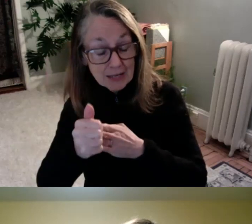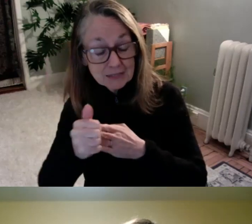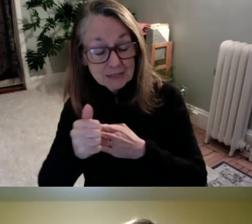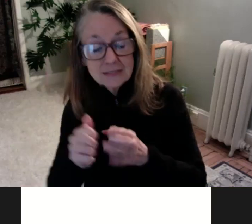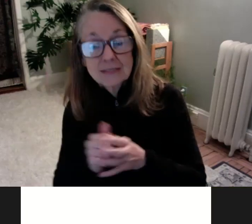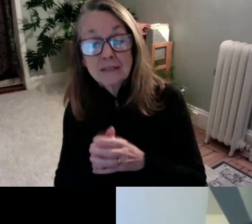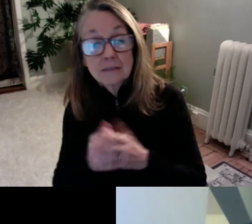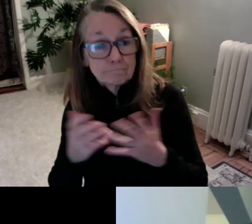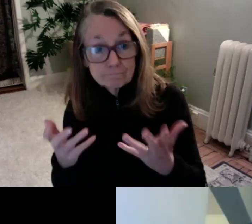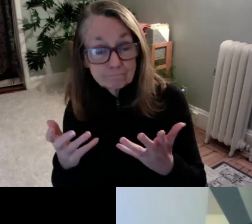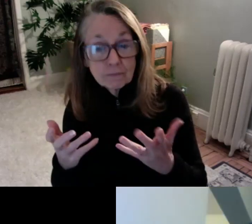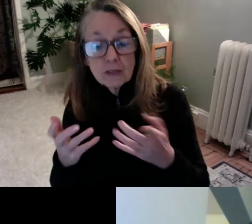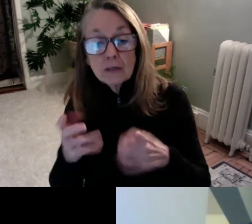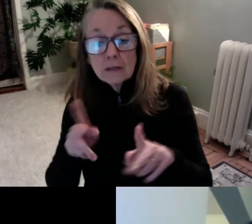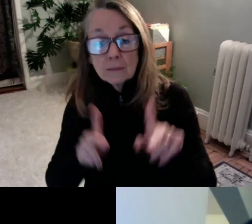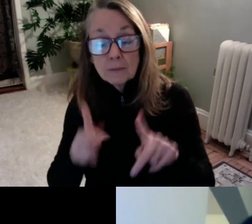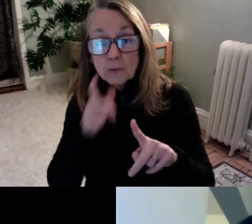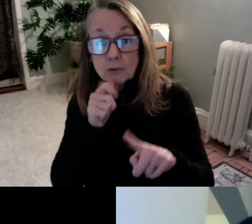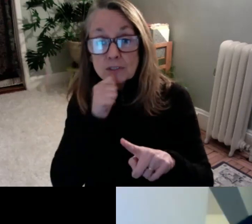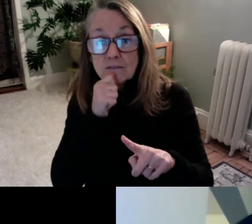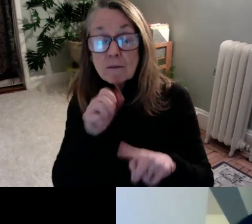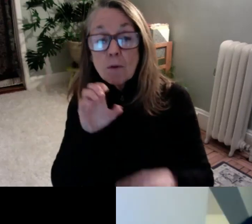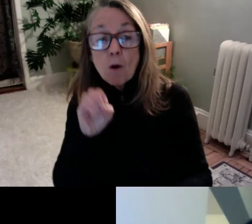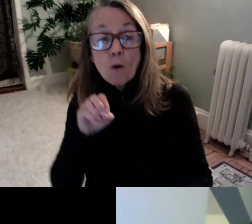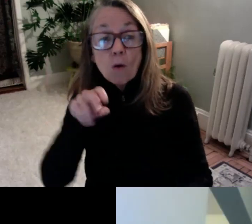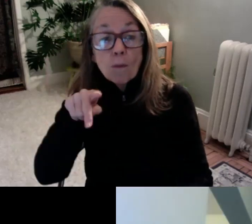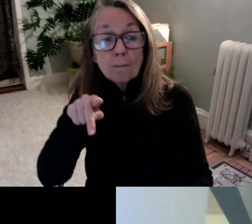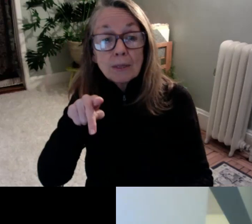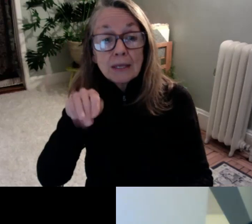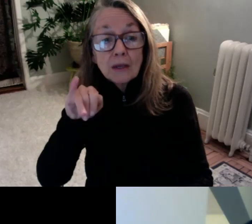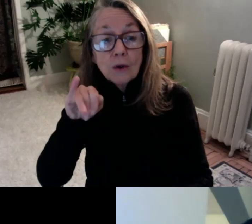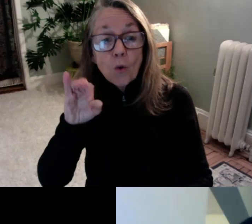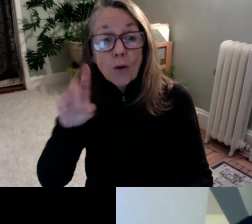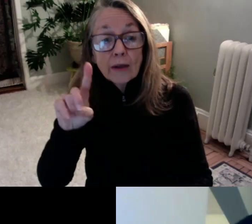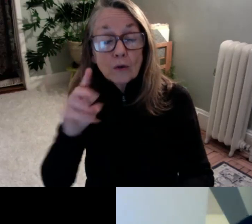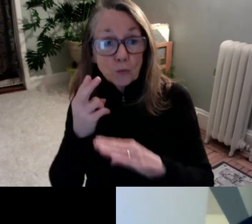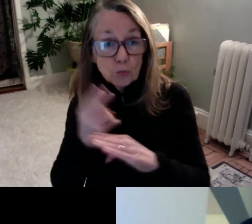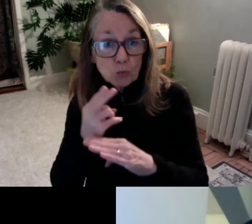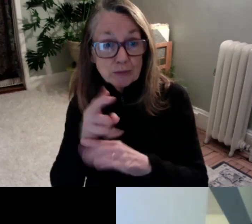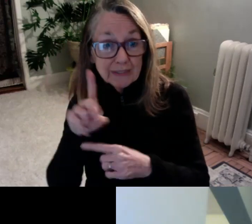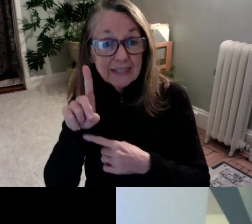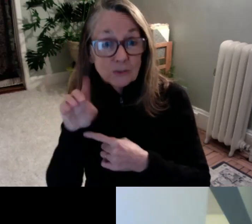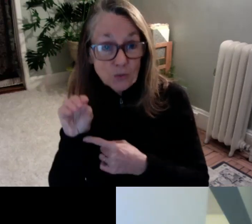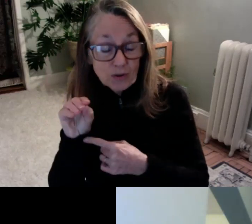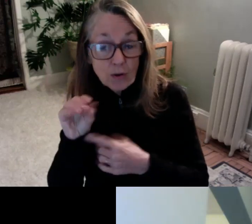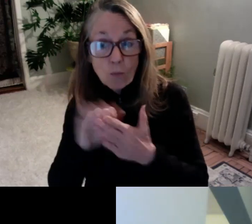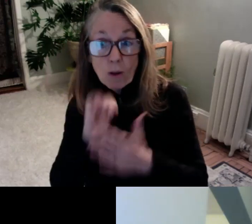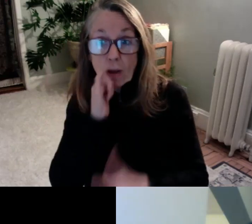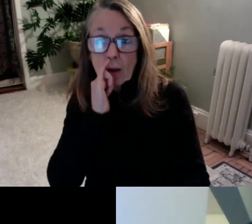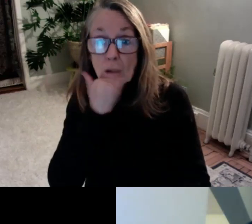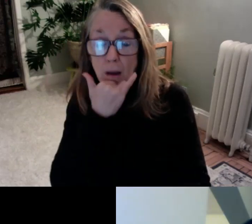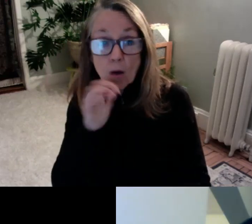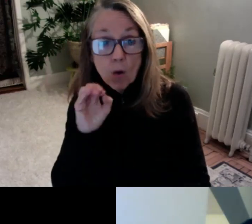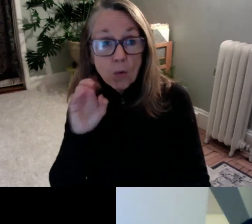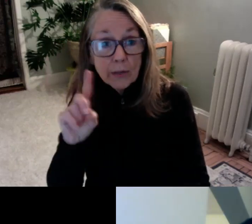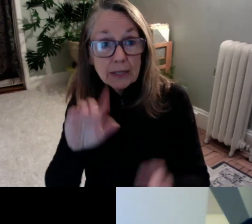is folks who suffer from opioid use disorder and what accidental overdose death rates look like,